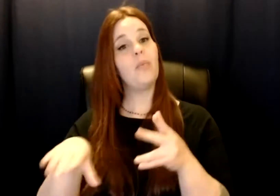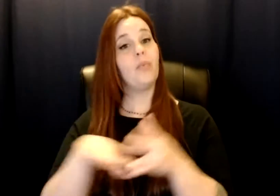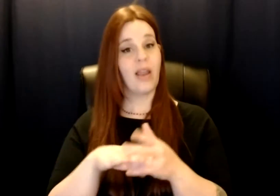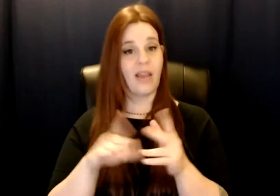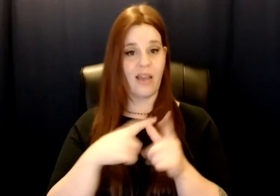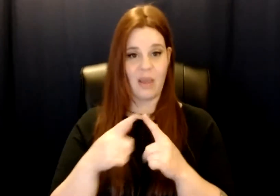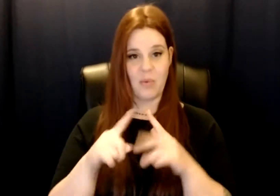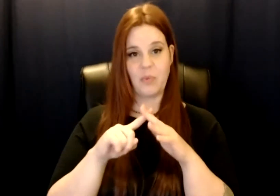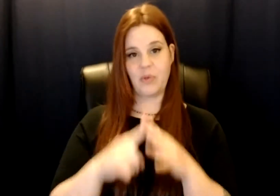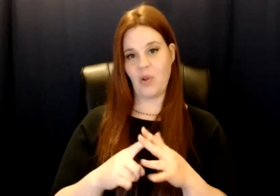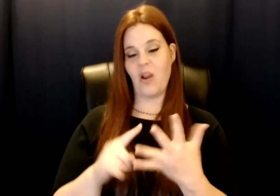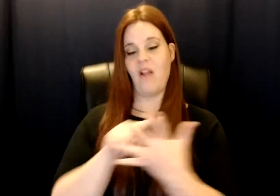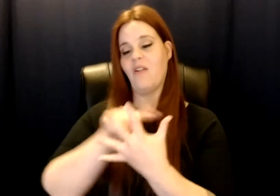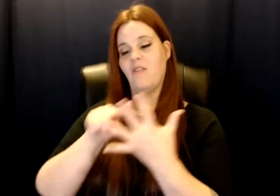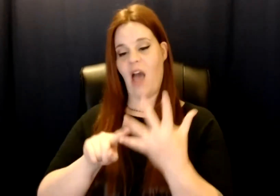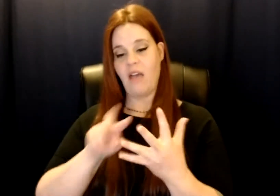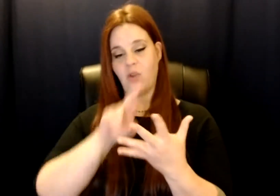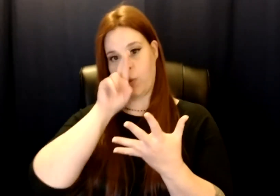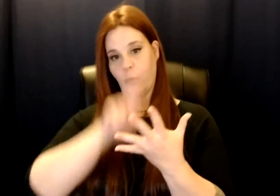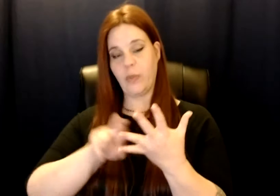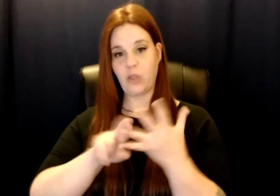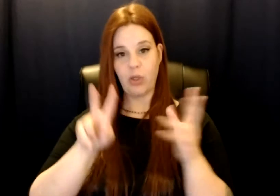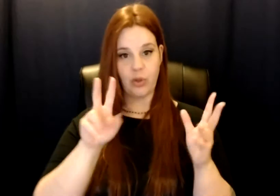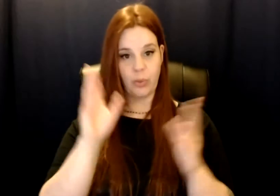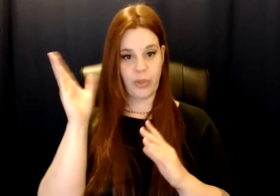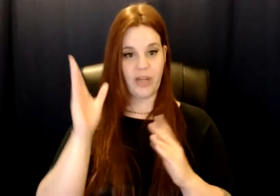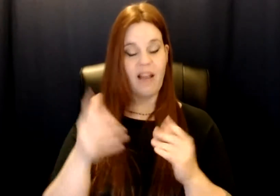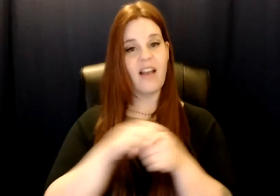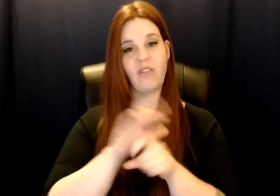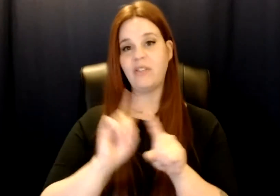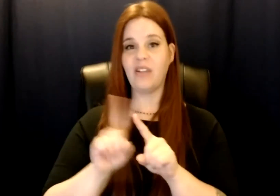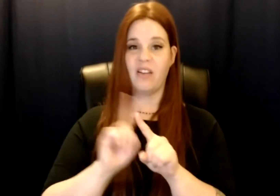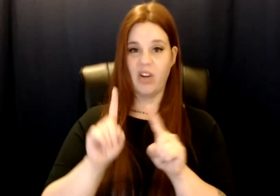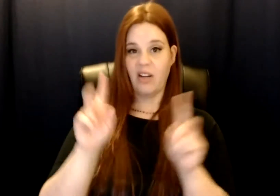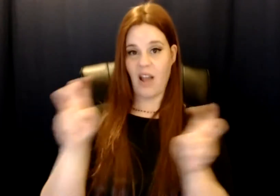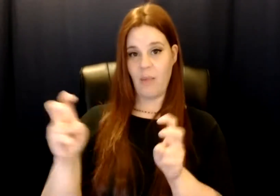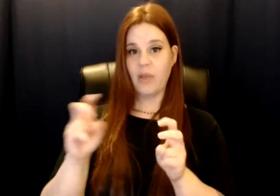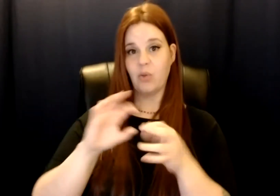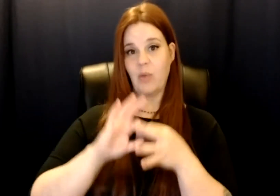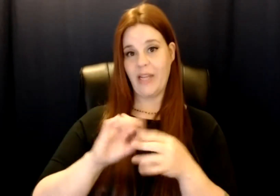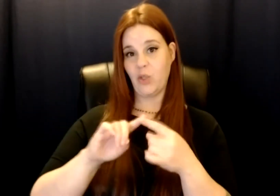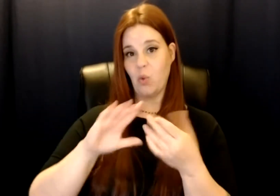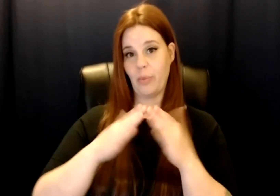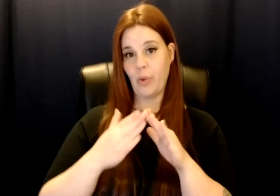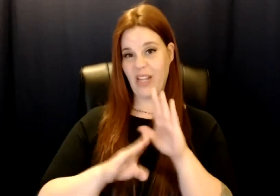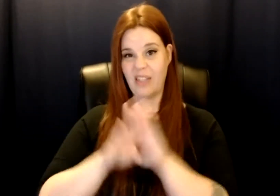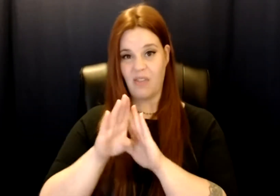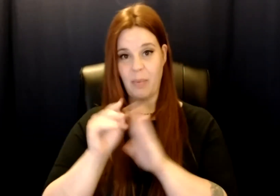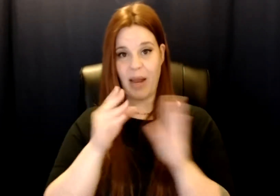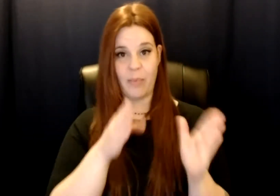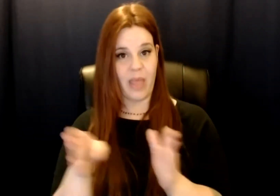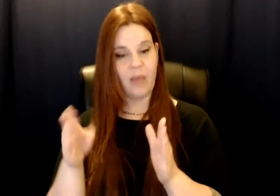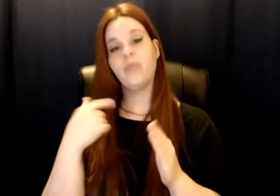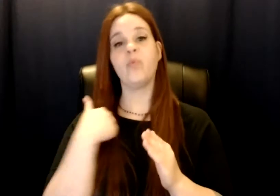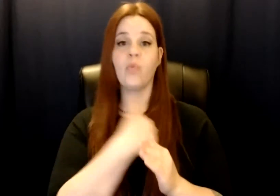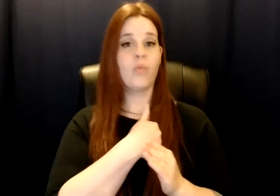5 research presentations covering a variety of topics related to the community development and planning. We won't